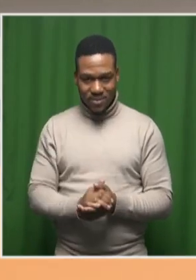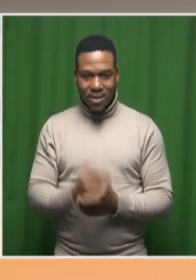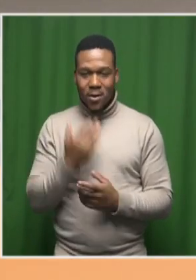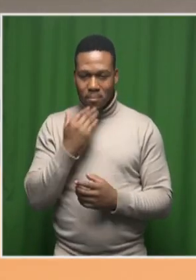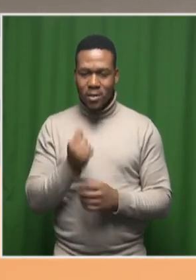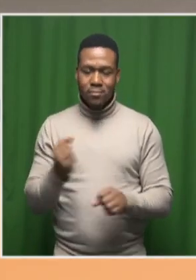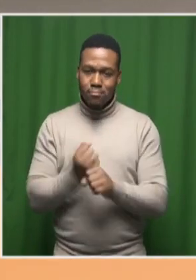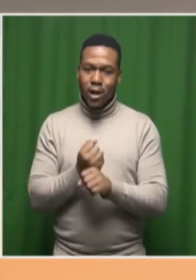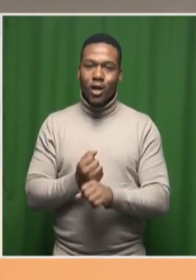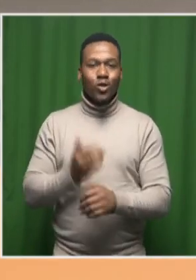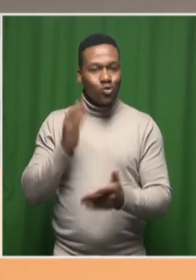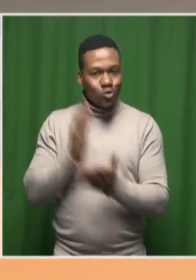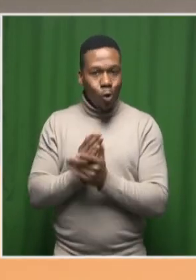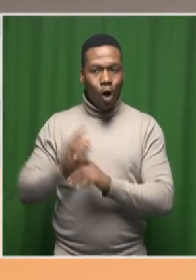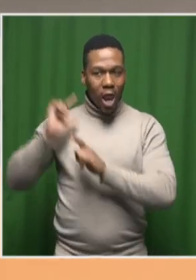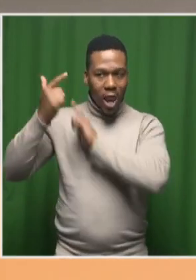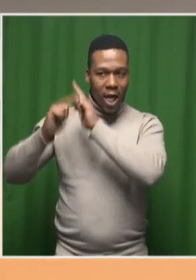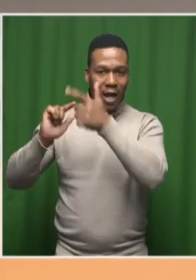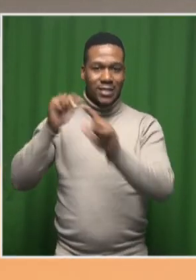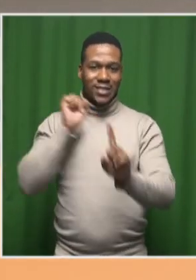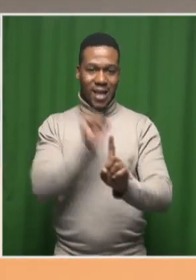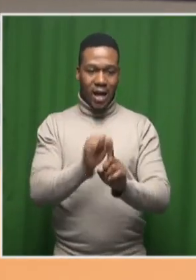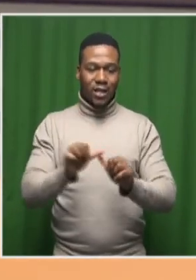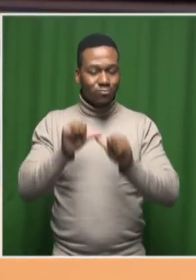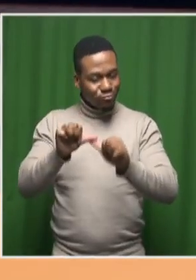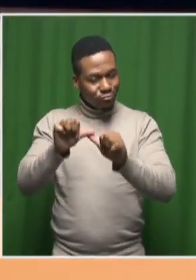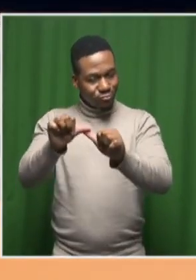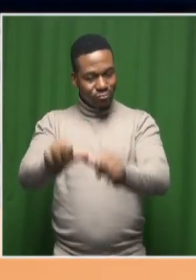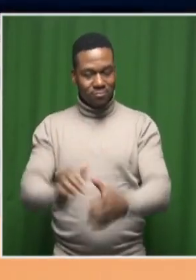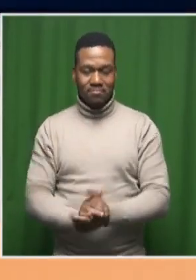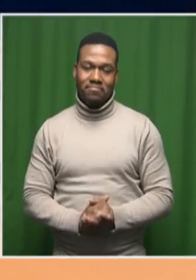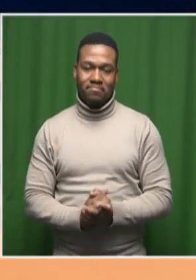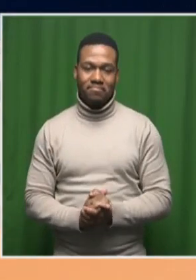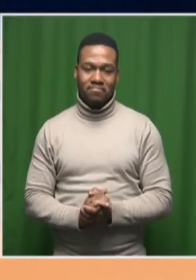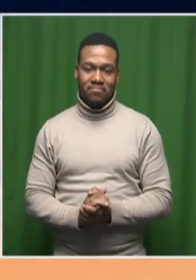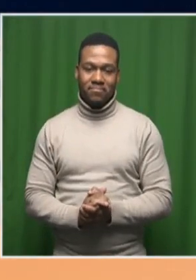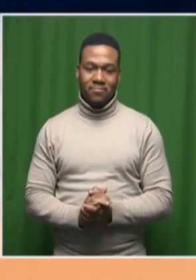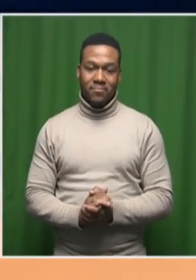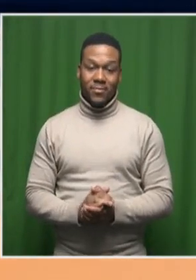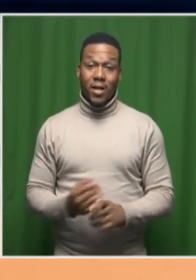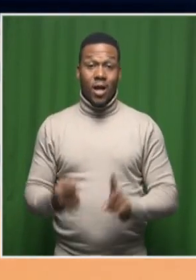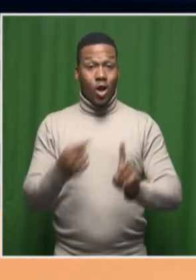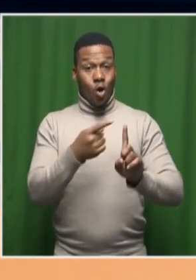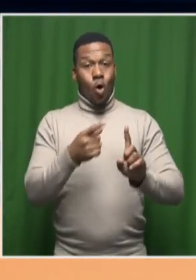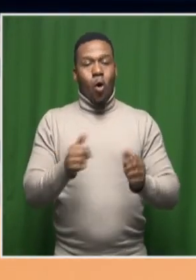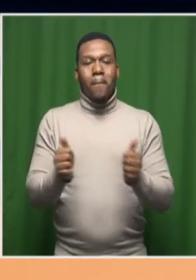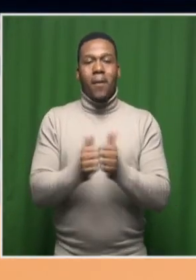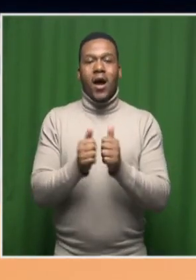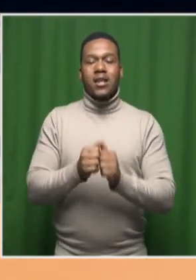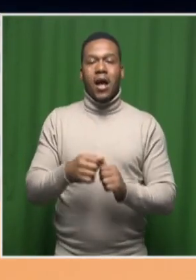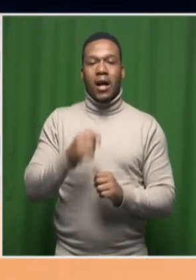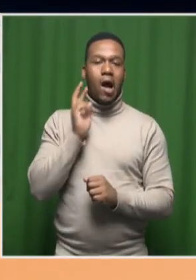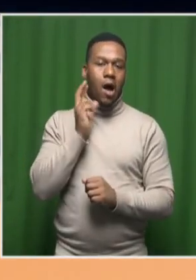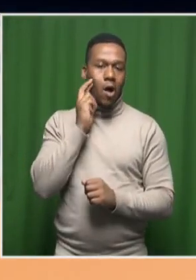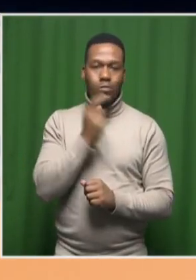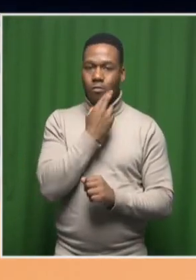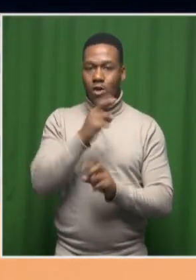his legacy continues. Thank you. Thank you so much for joining us. Okay, Ricky's partner Bianca Naidoo and one of the